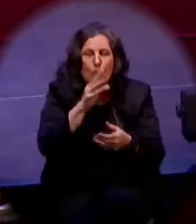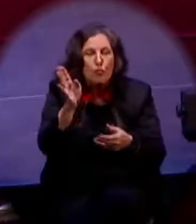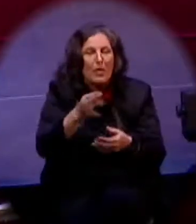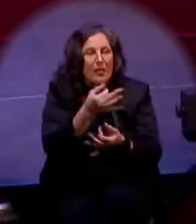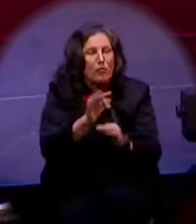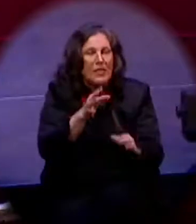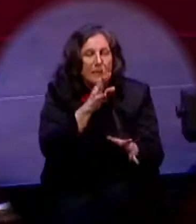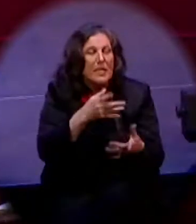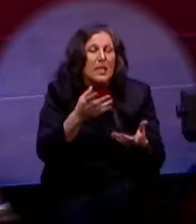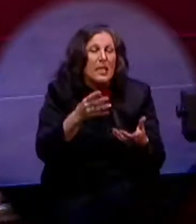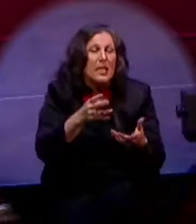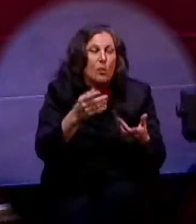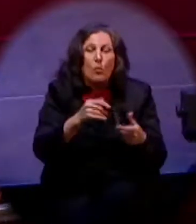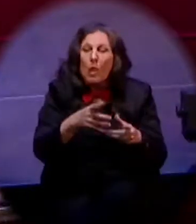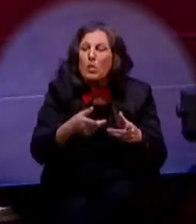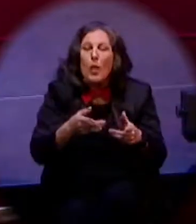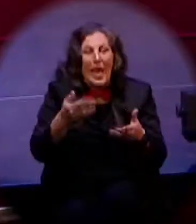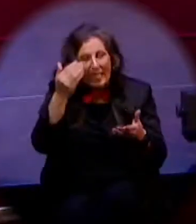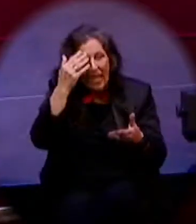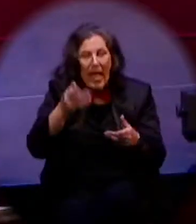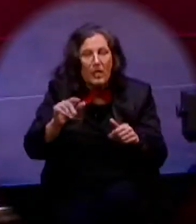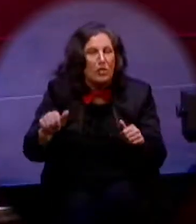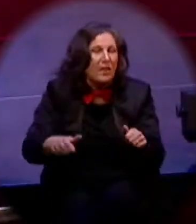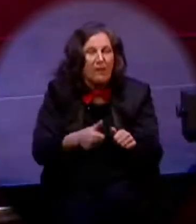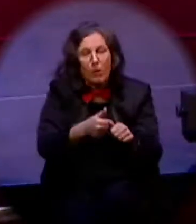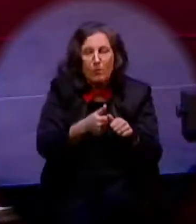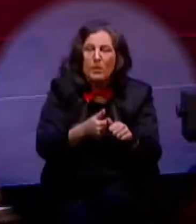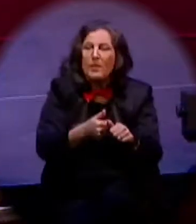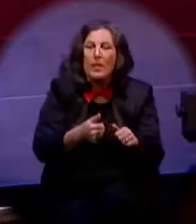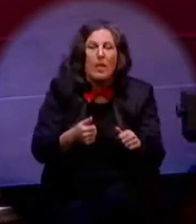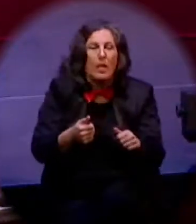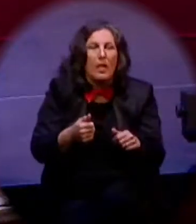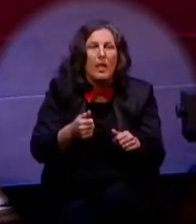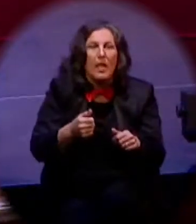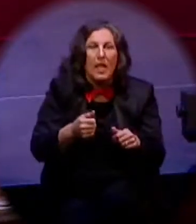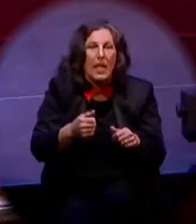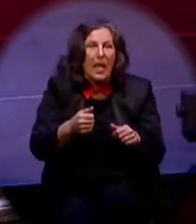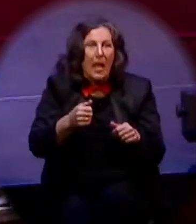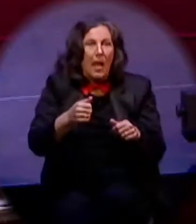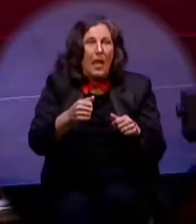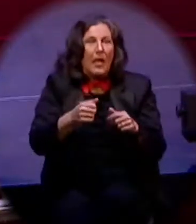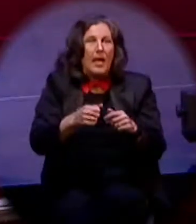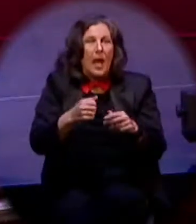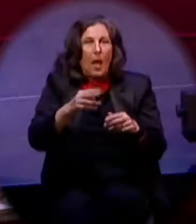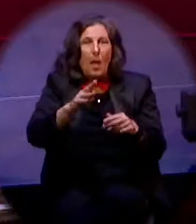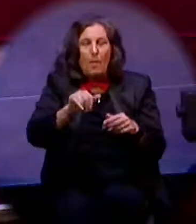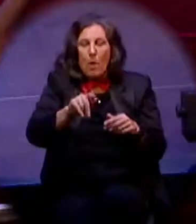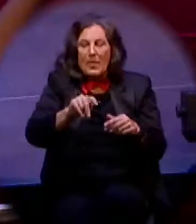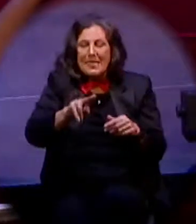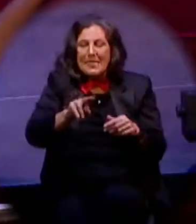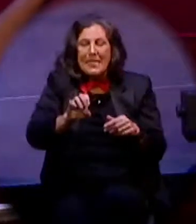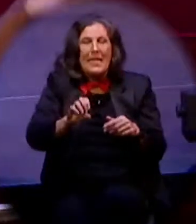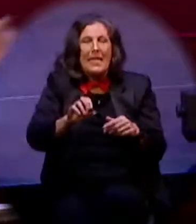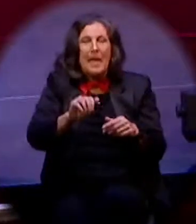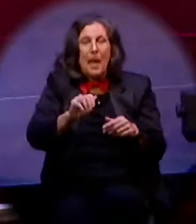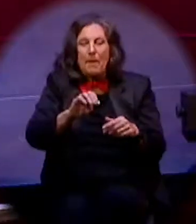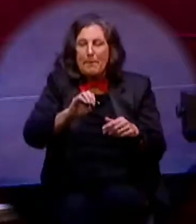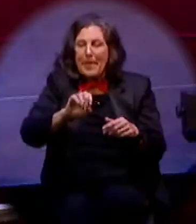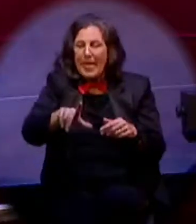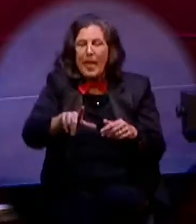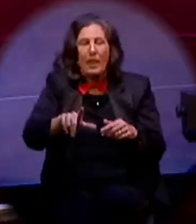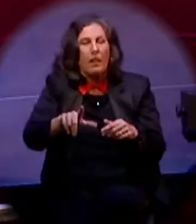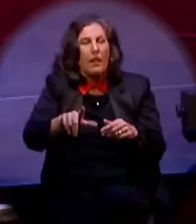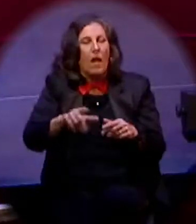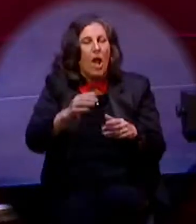want to acknowledge the runners up. So the first runner up would be Martine Emile of Martine Emile Presents Vampikers. And